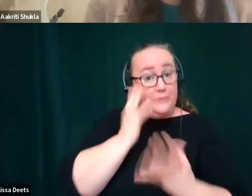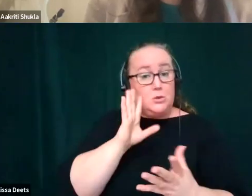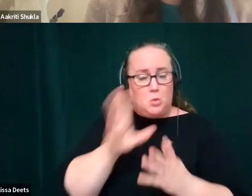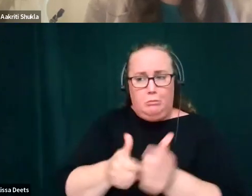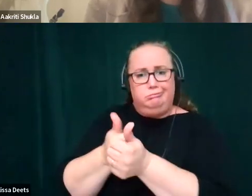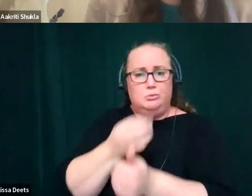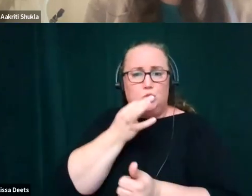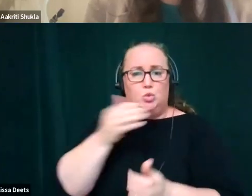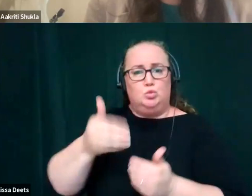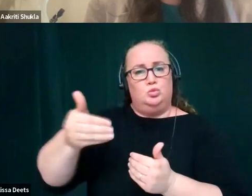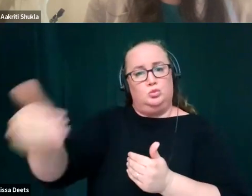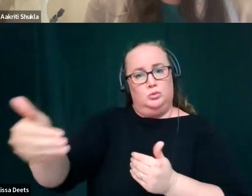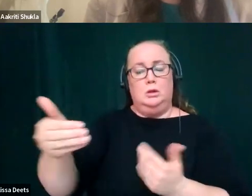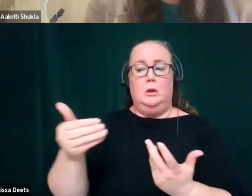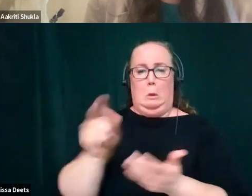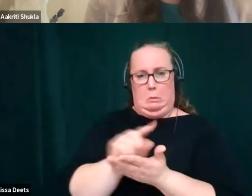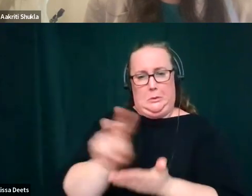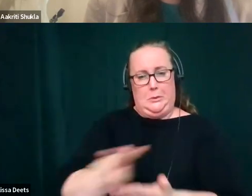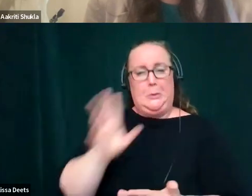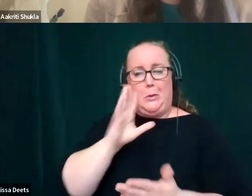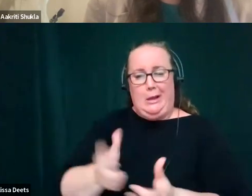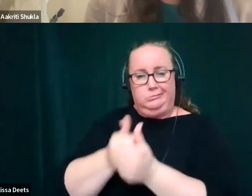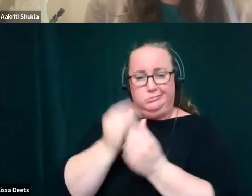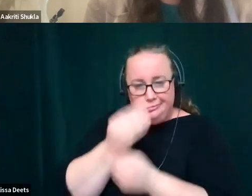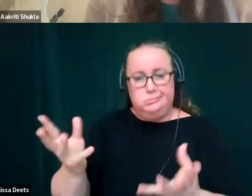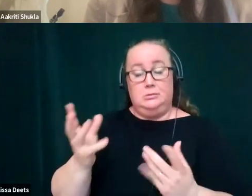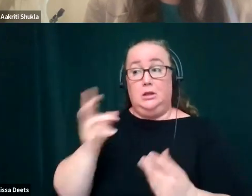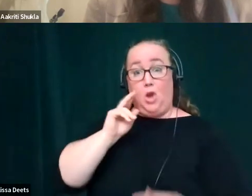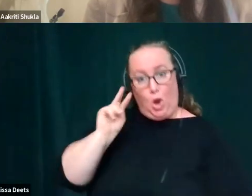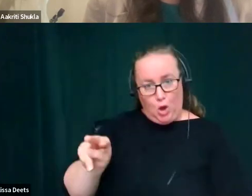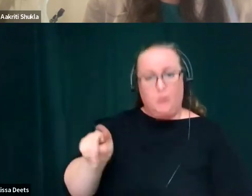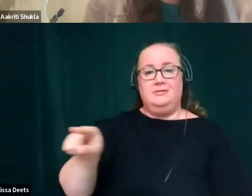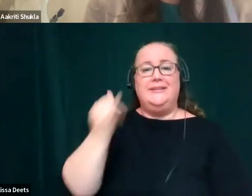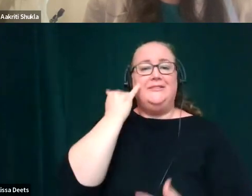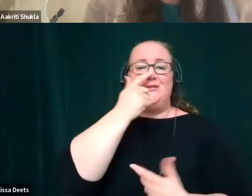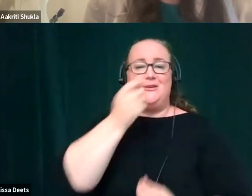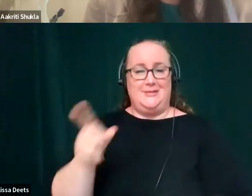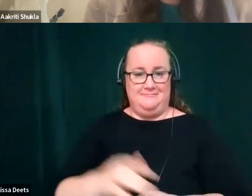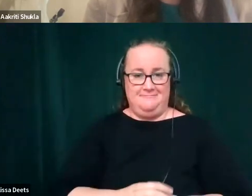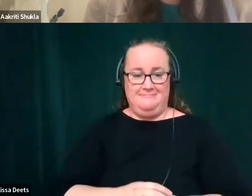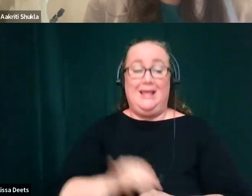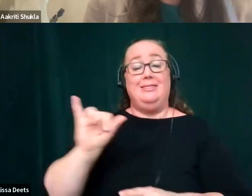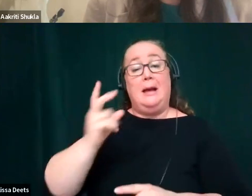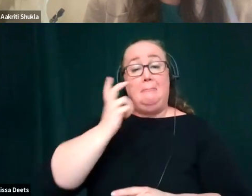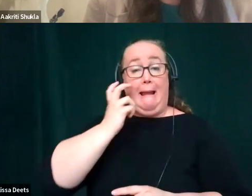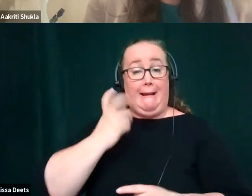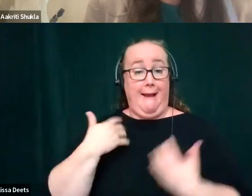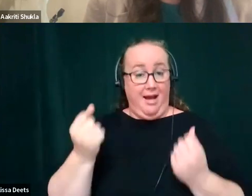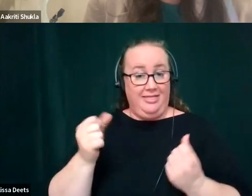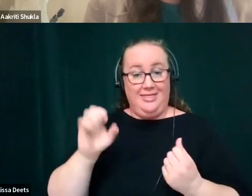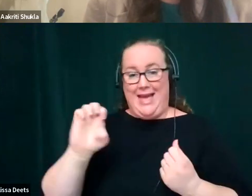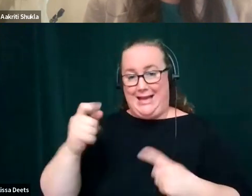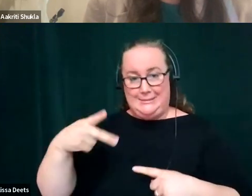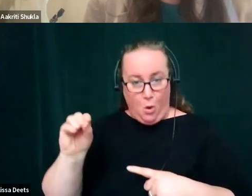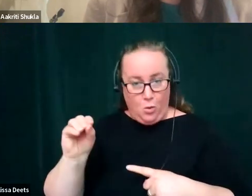So when that comes out in the next few weeks, please check it out if you are interested. But yes, that is the Blind Health Expo, free to attend,